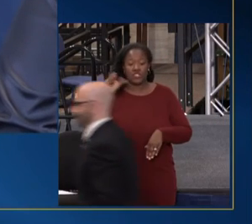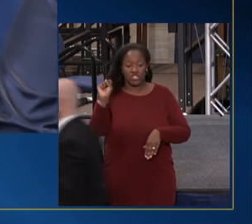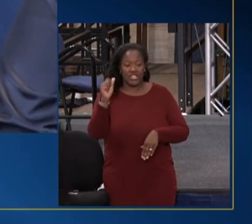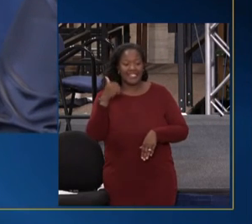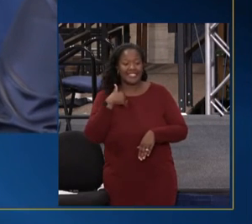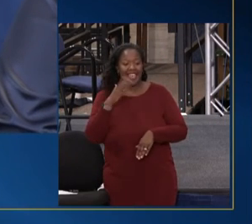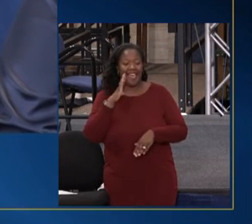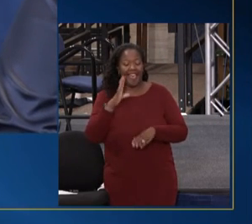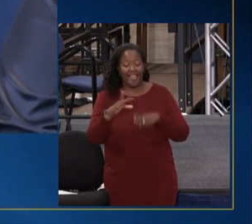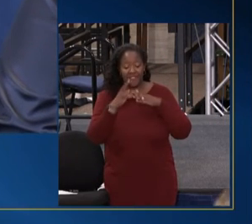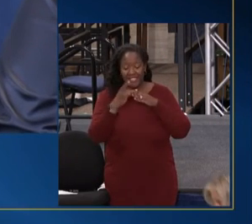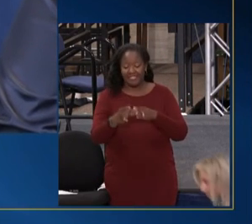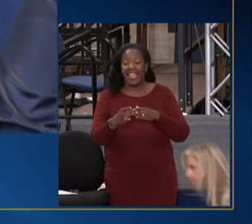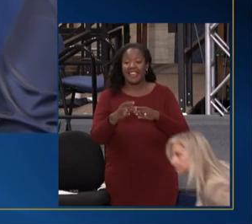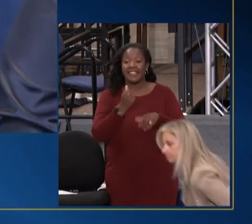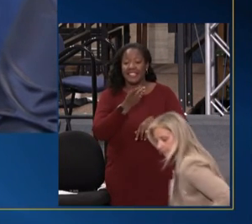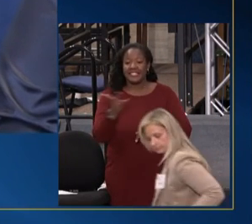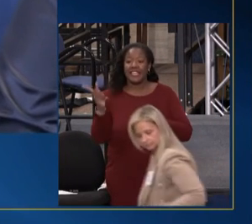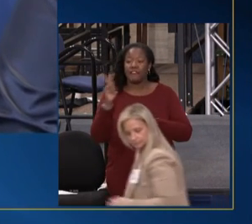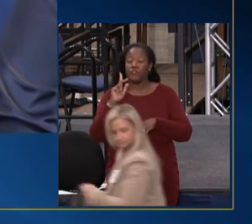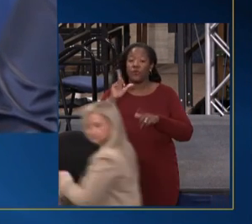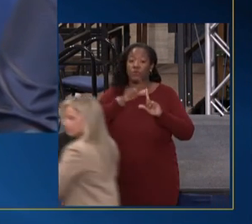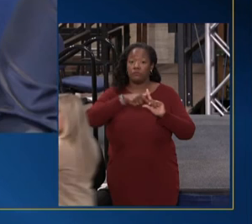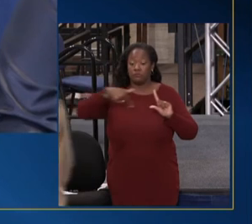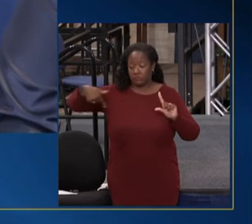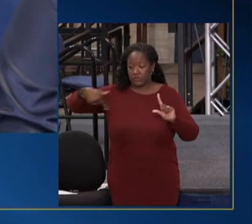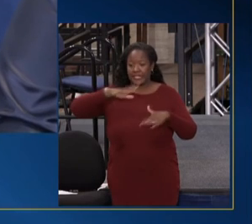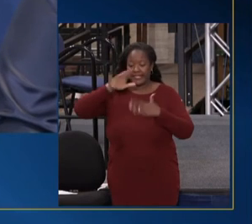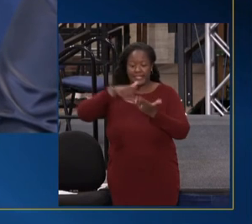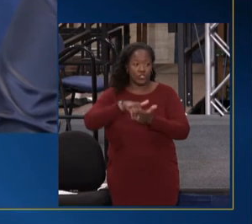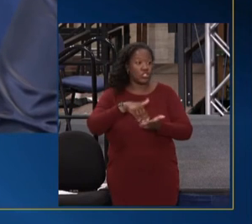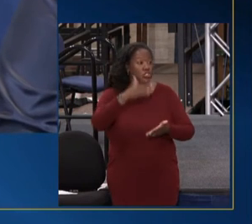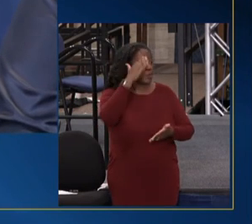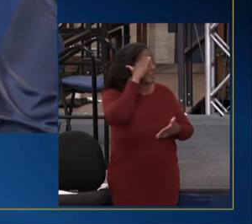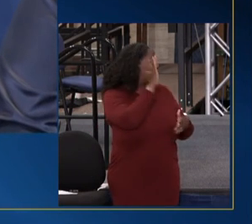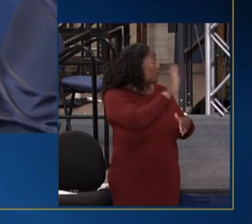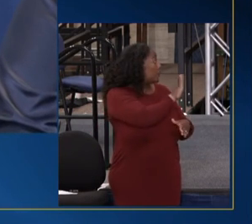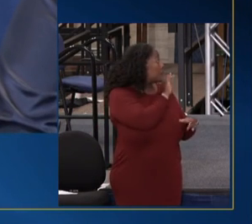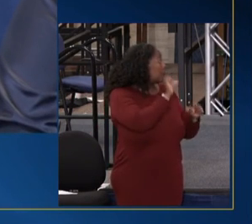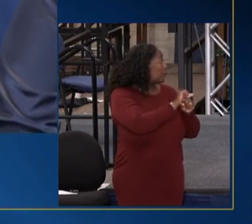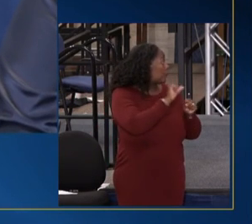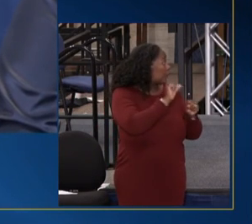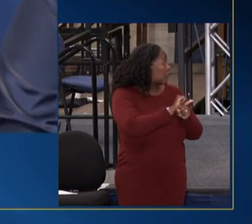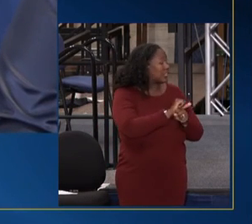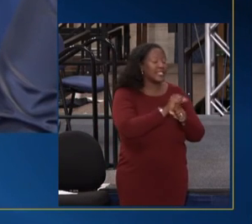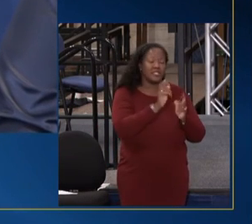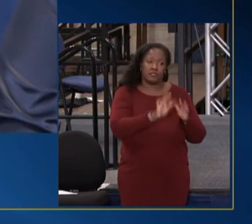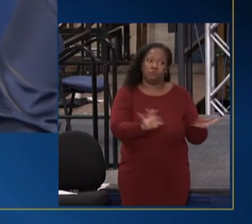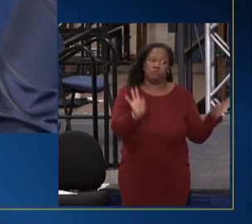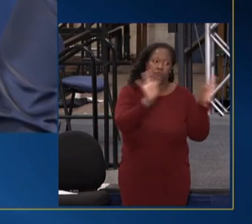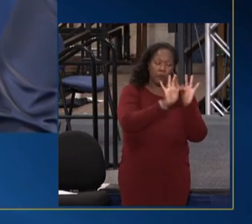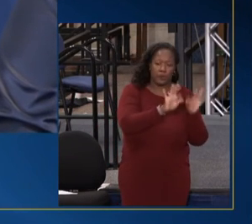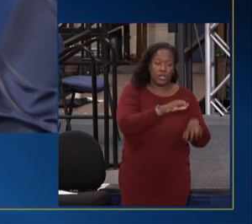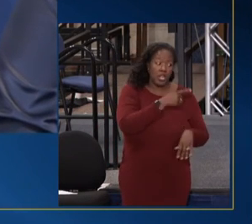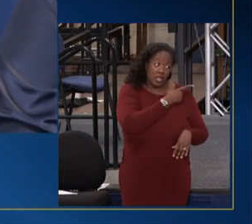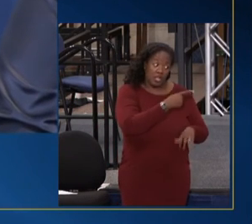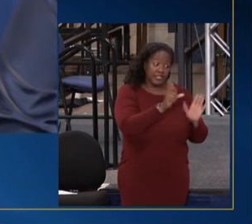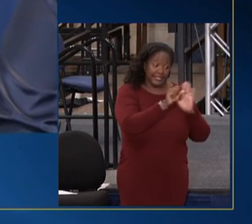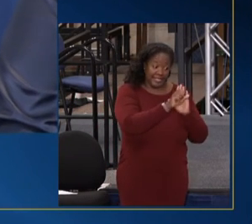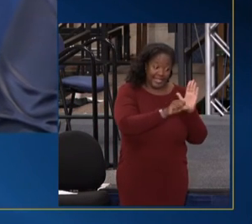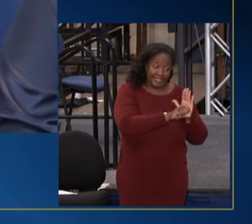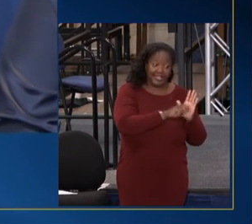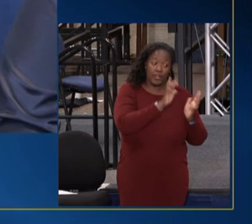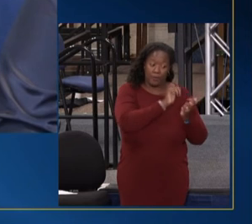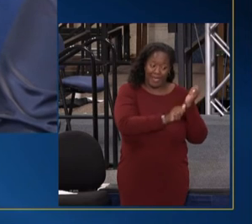of LGBT centers, so I really know how important it is, the work that all of you do on the ground in states, in your cases, states that are passing